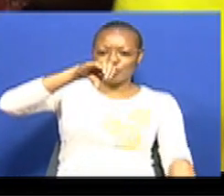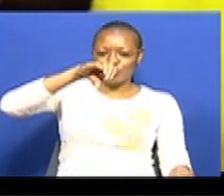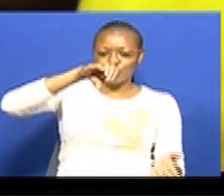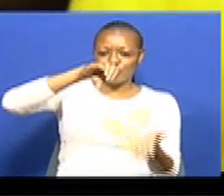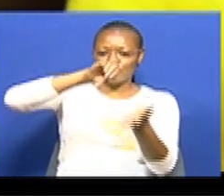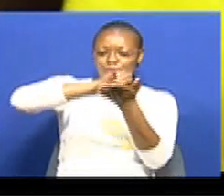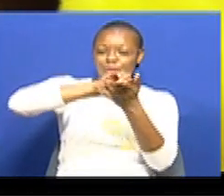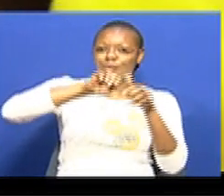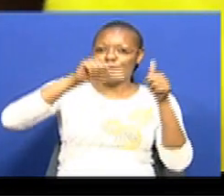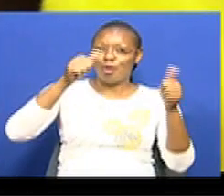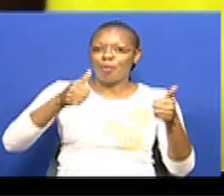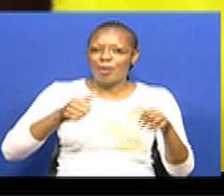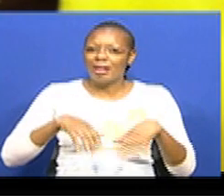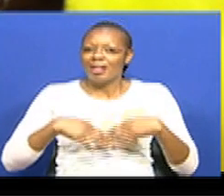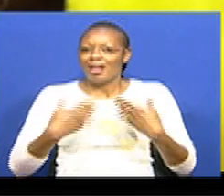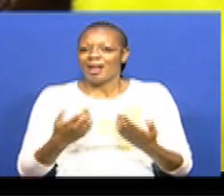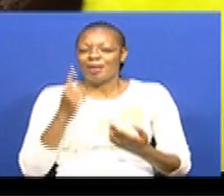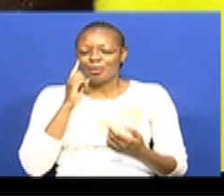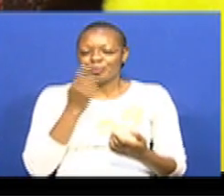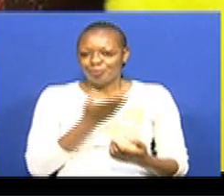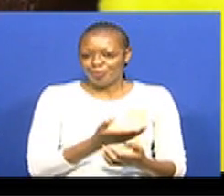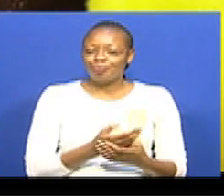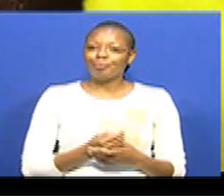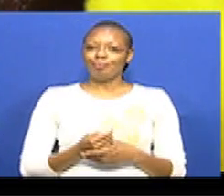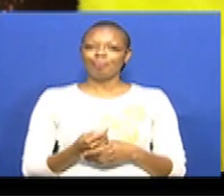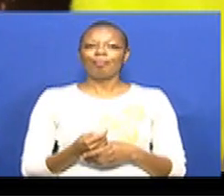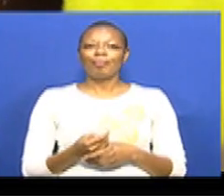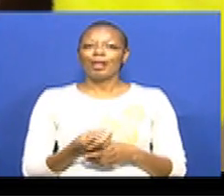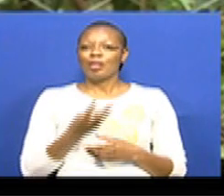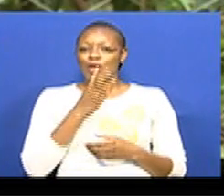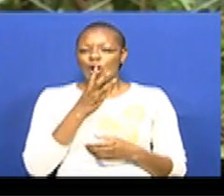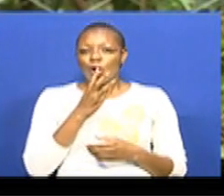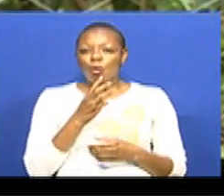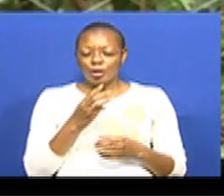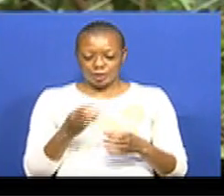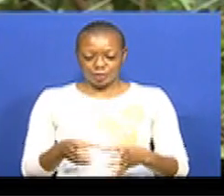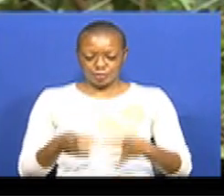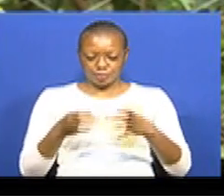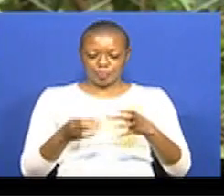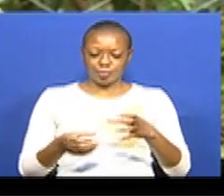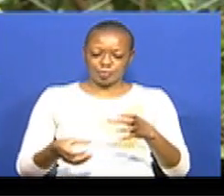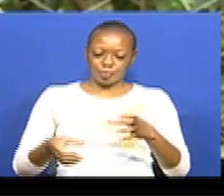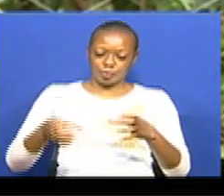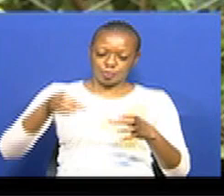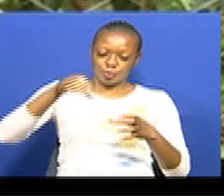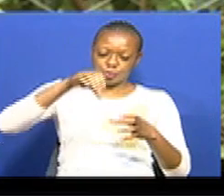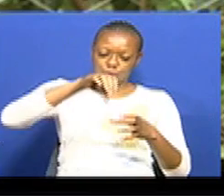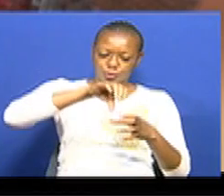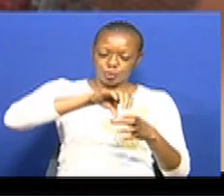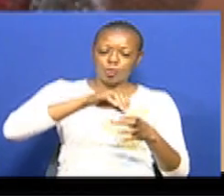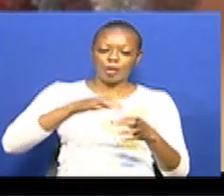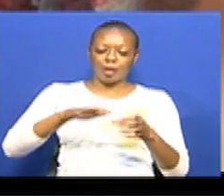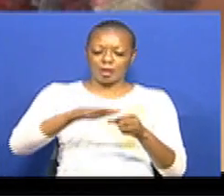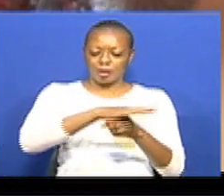glasi ikiwekwe ikiangalia chini. Pressure and water. I use water, a glass, and